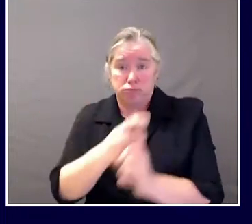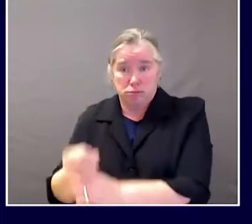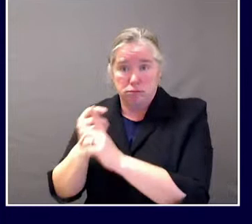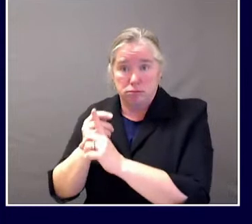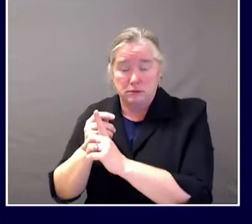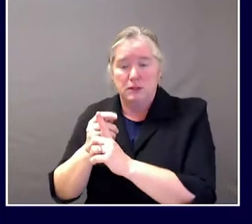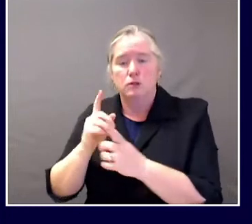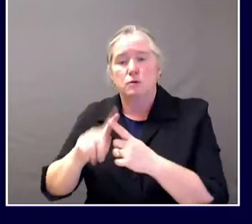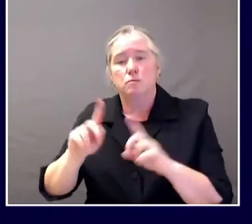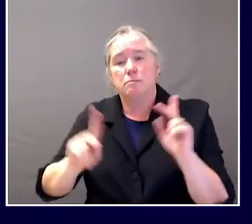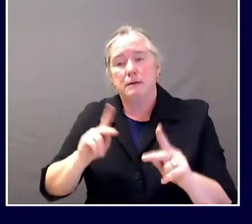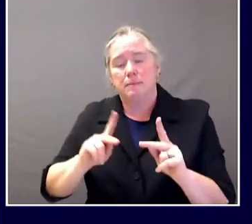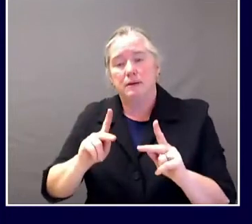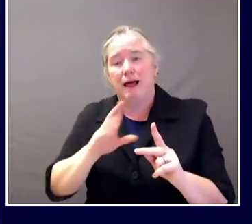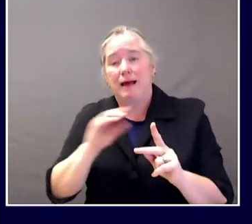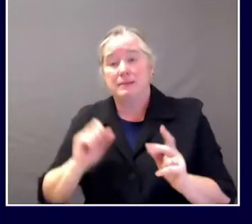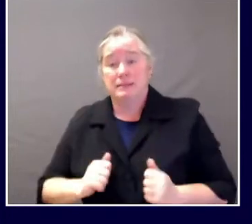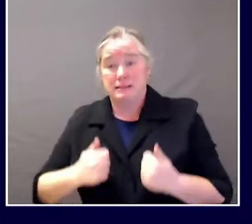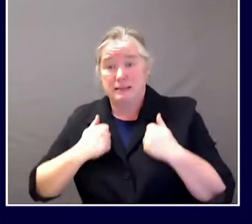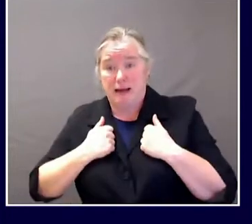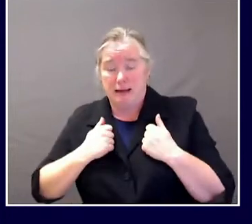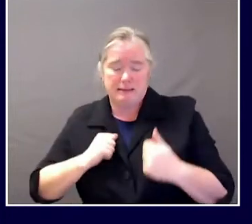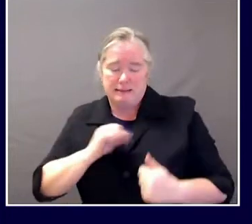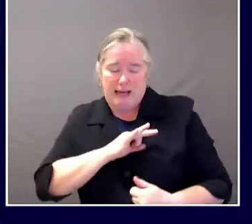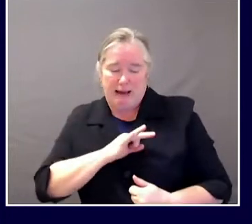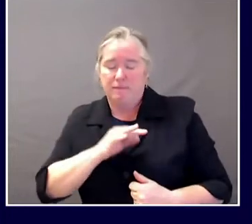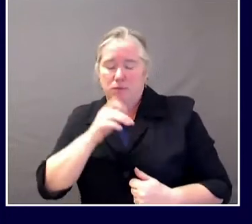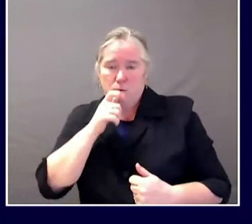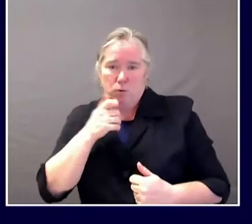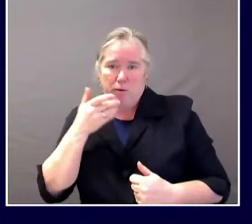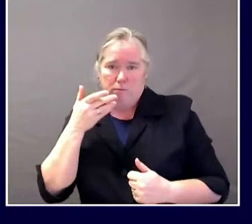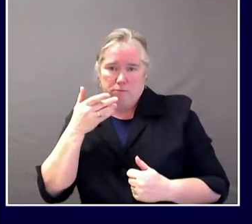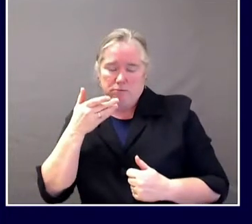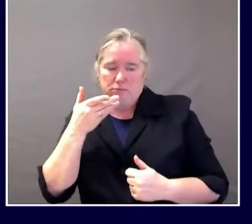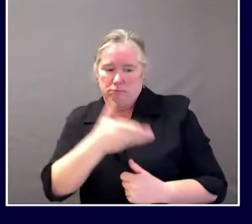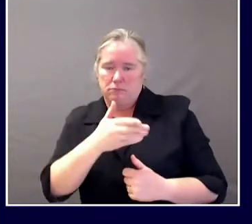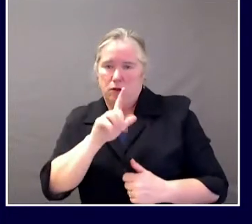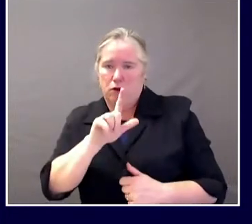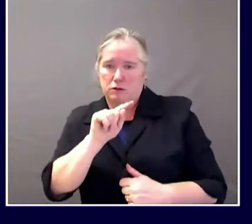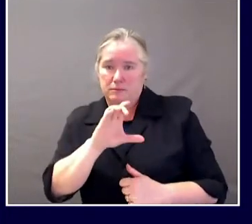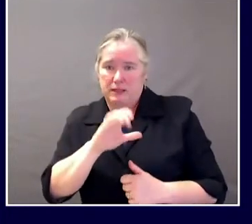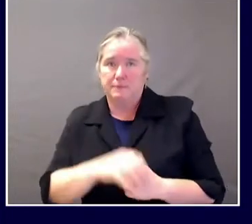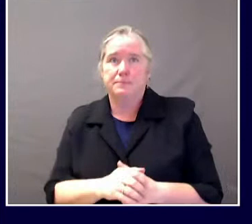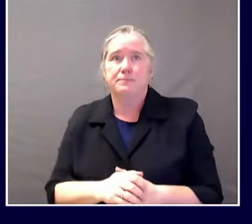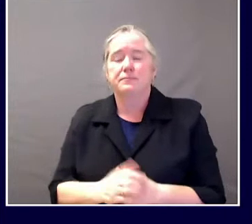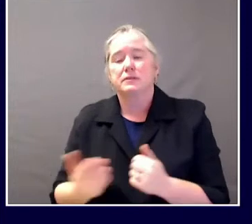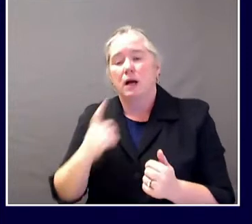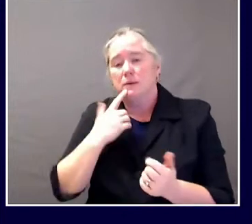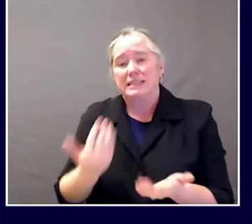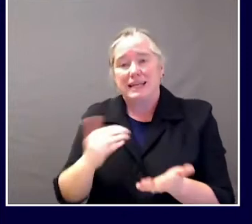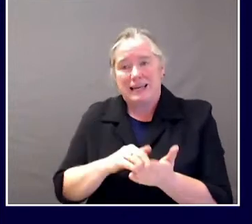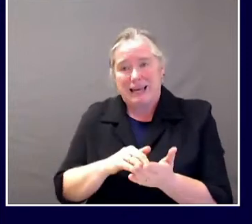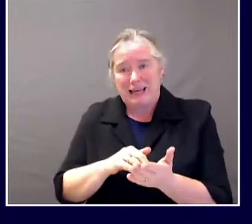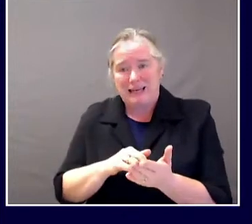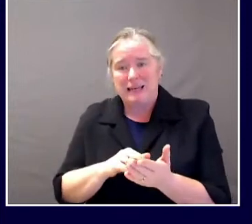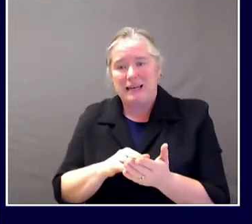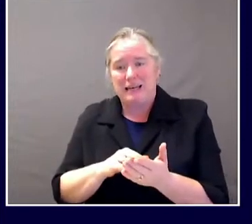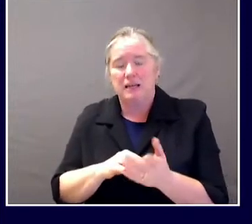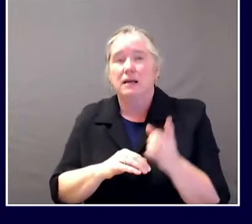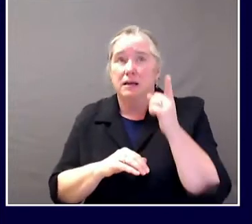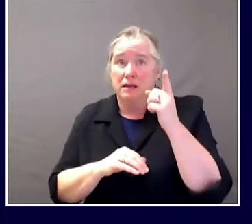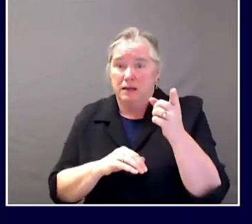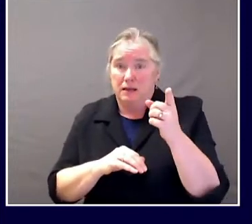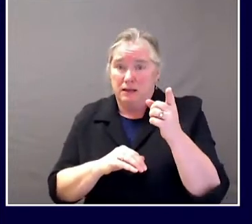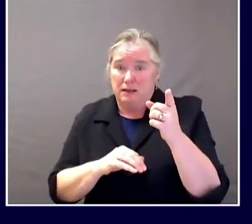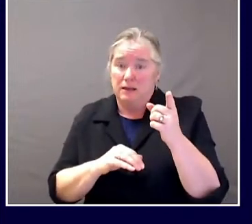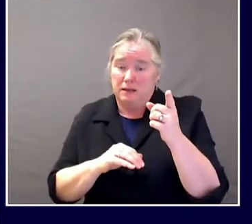to residents and staff of those facilities. I've said it already, Steve, and I'm going to say it again. That number is undoubtedly